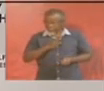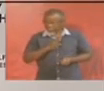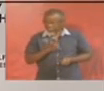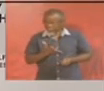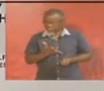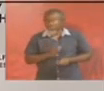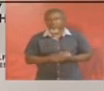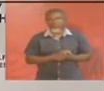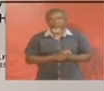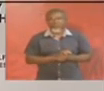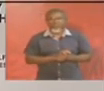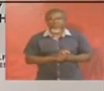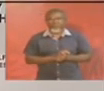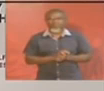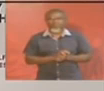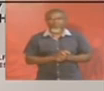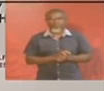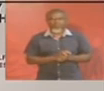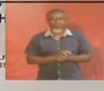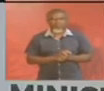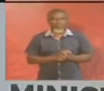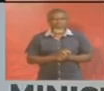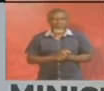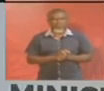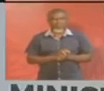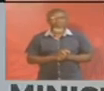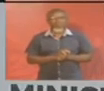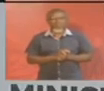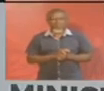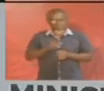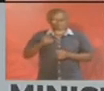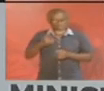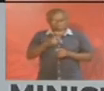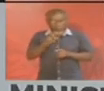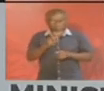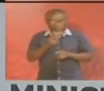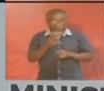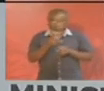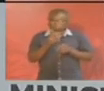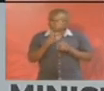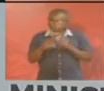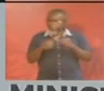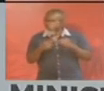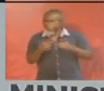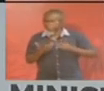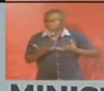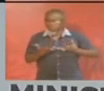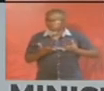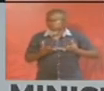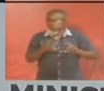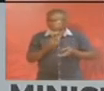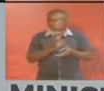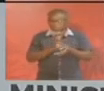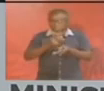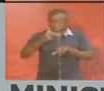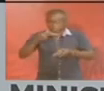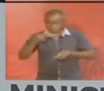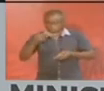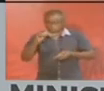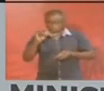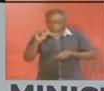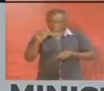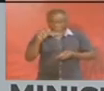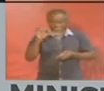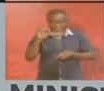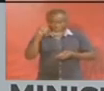question, with regard to your second question, we're talking about Dr. Hoyt would have indicated in terms of the